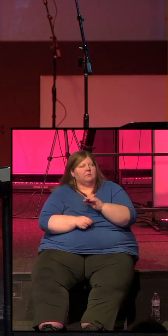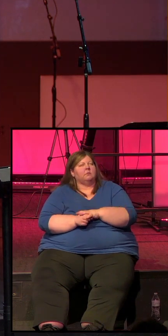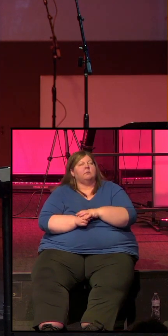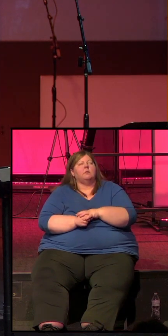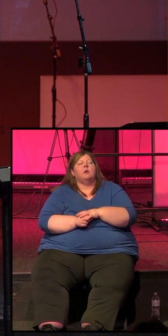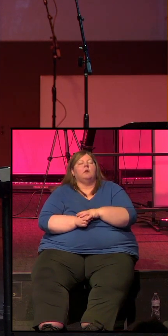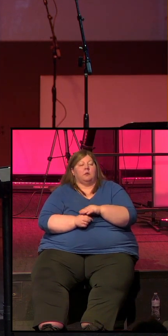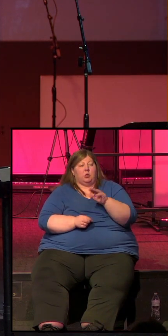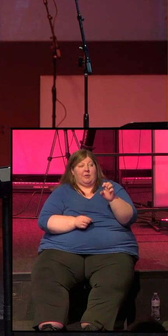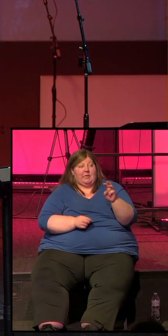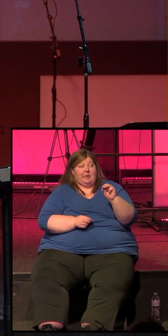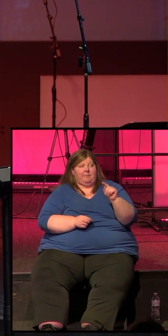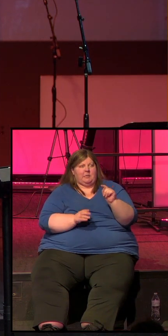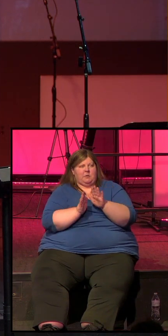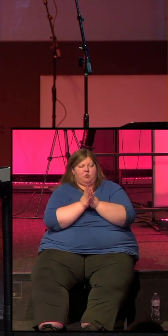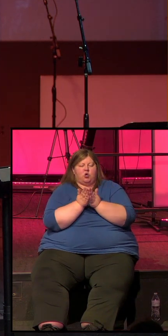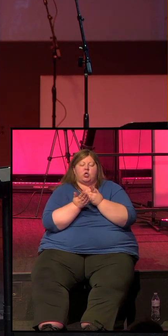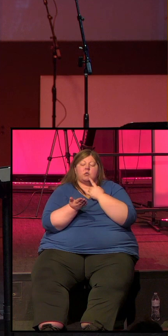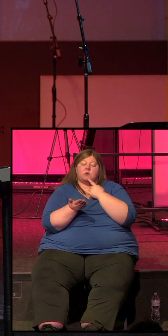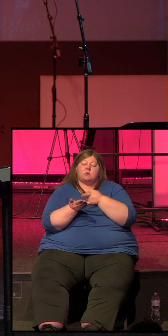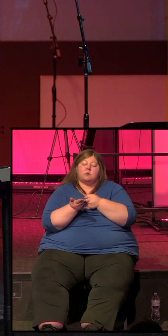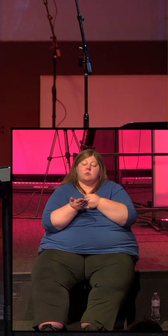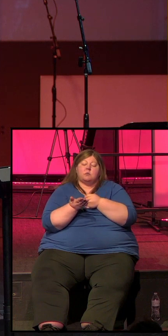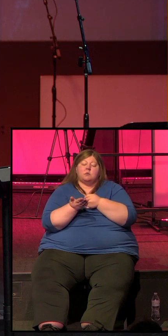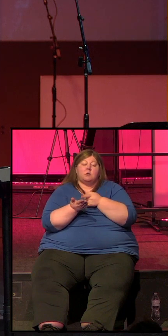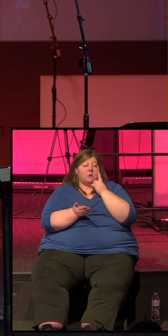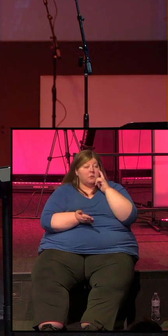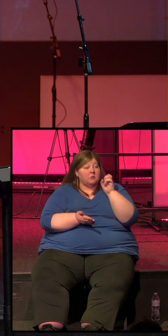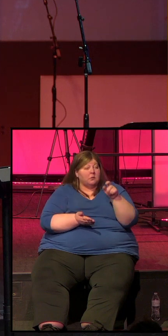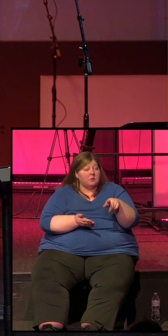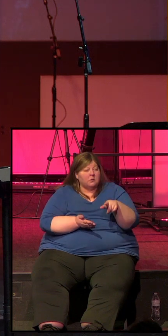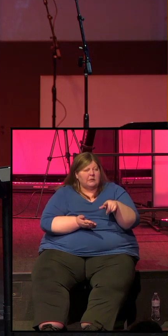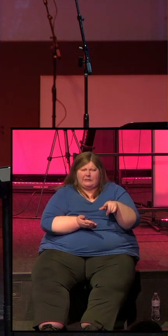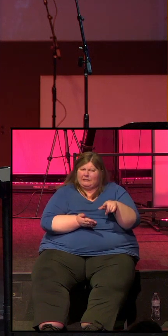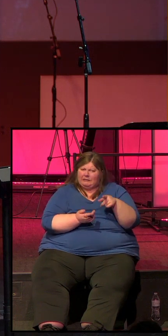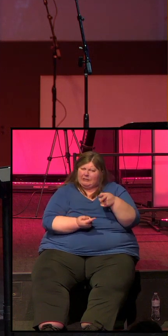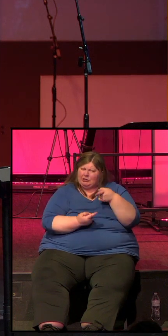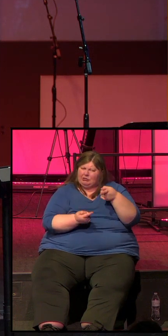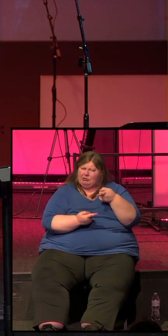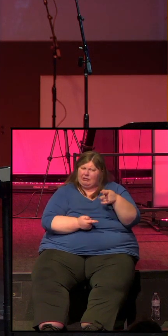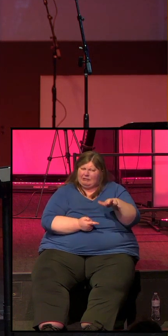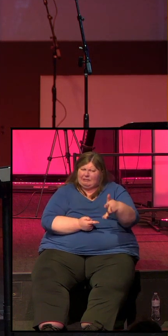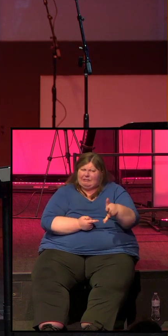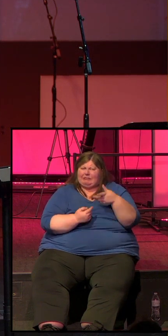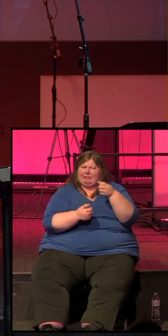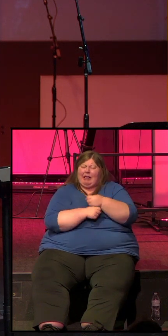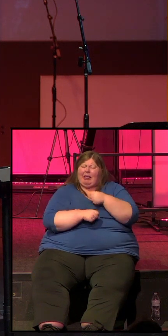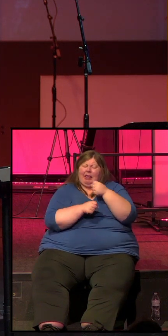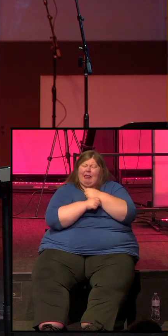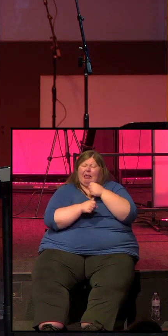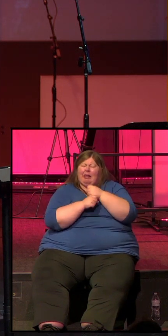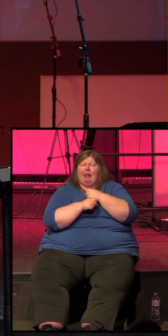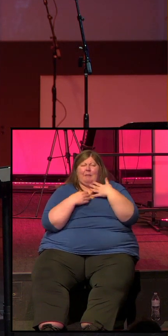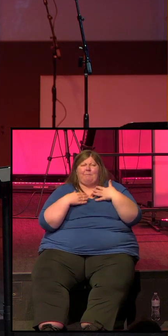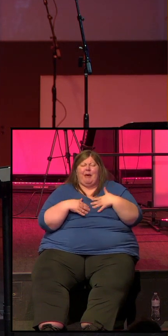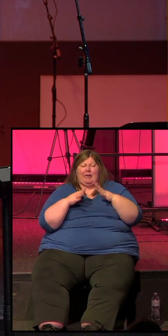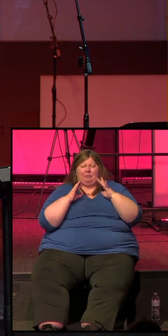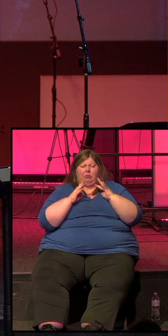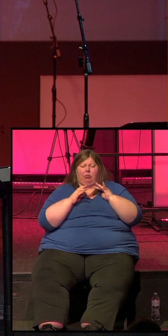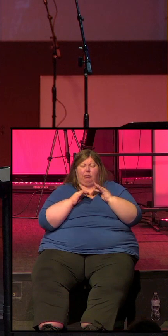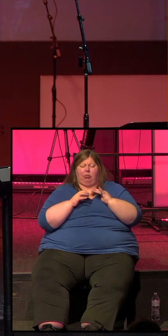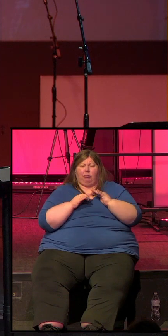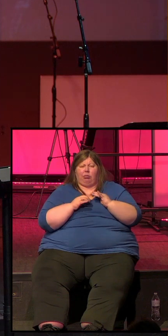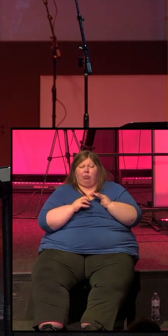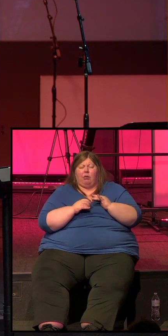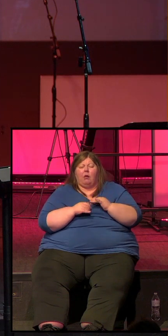my EMT textbook. You see somebody in the water. It's like, whoa, they're struggling. They're not doing good. They're really fighting to stay. Their body's starting to shut down. They're starting